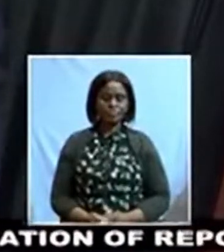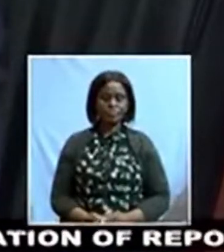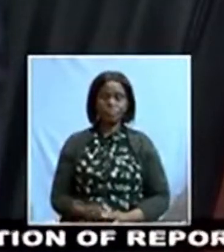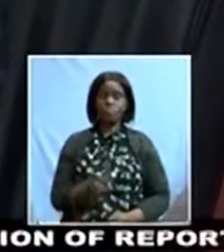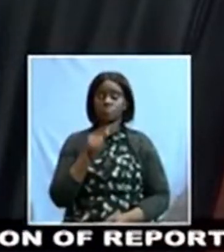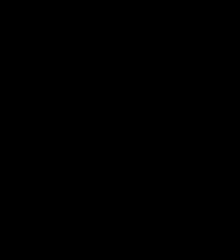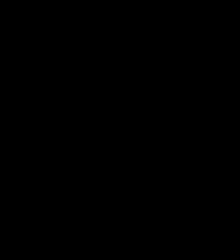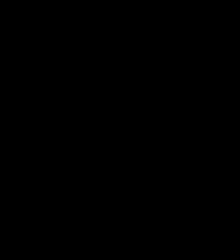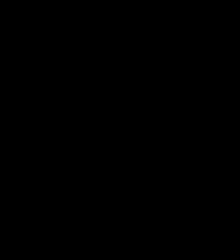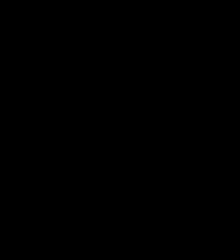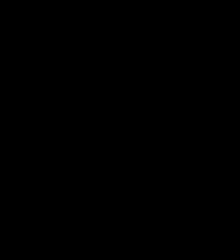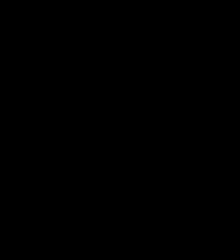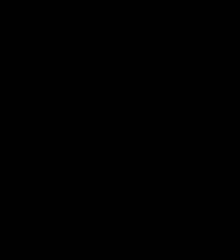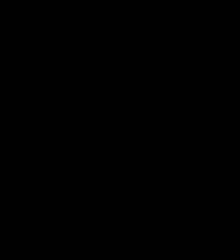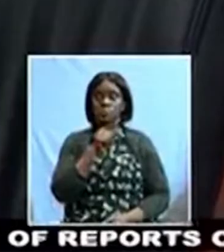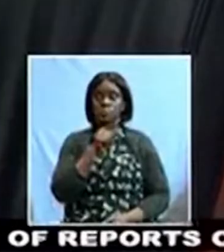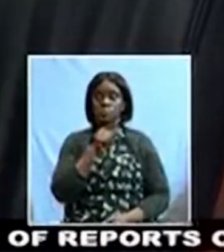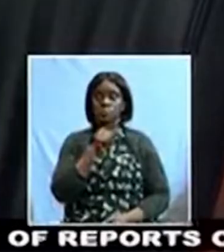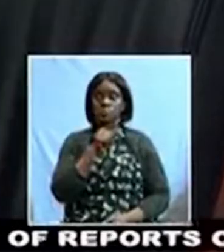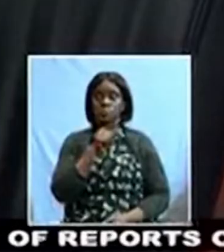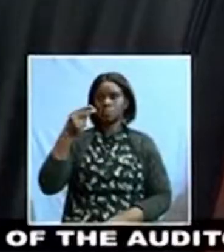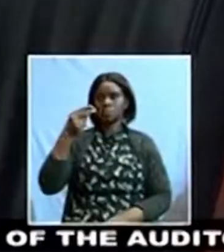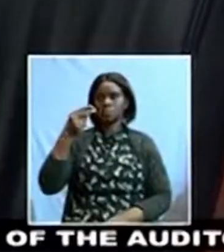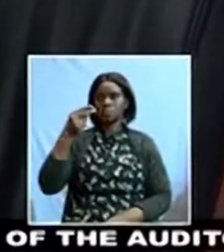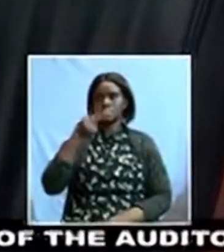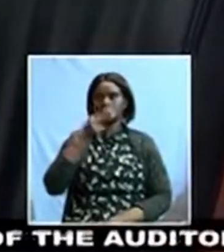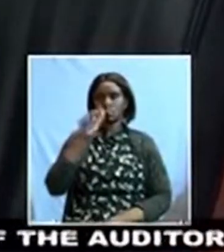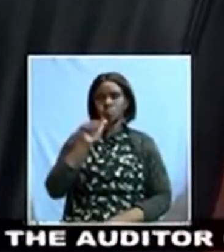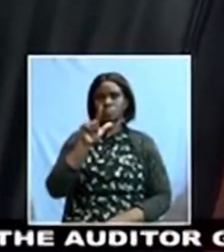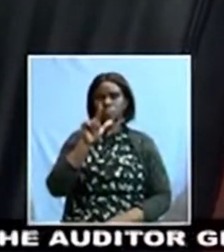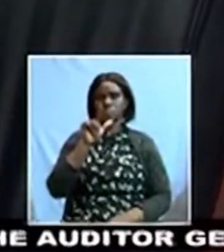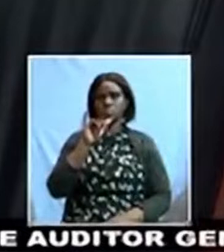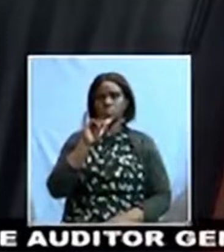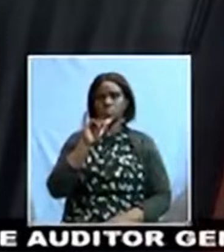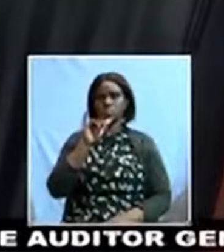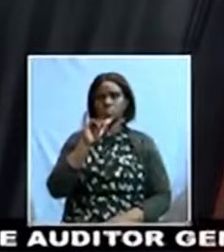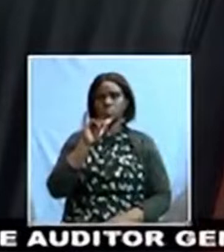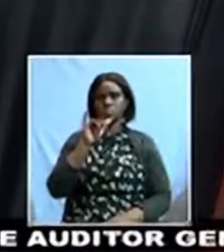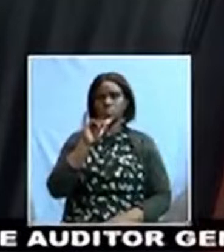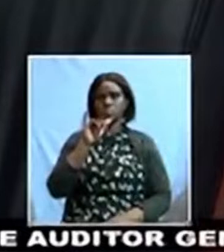signed by Madam Nenga. I think that's you.